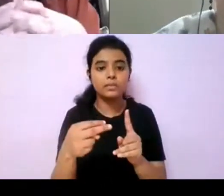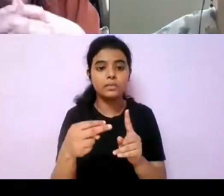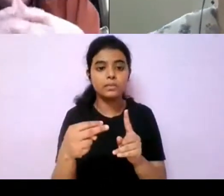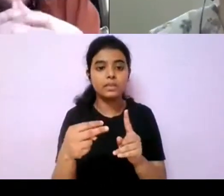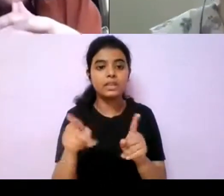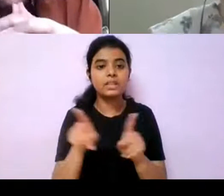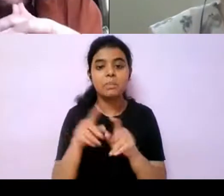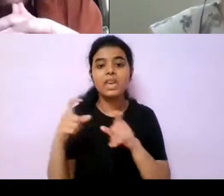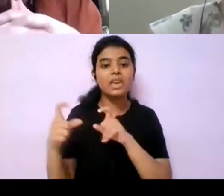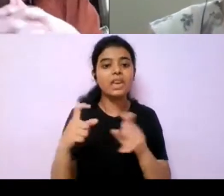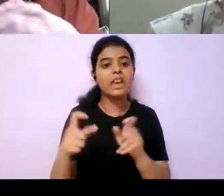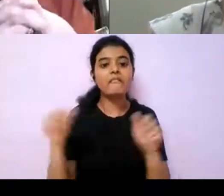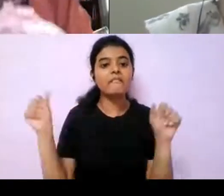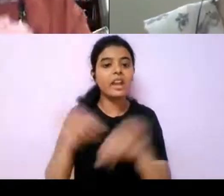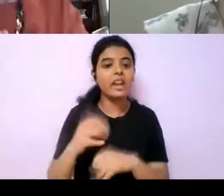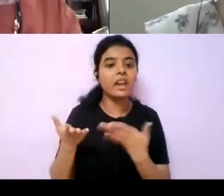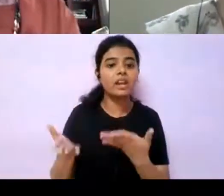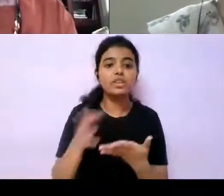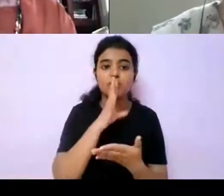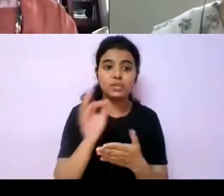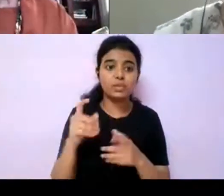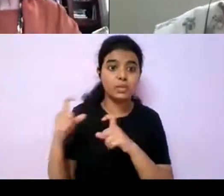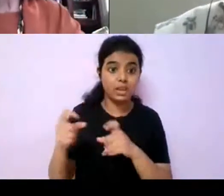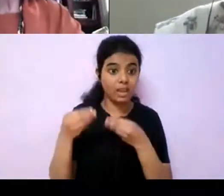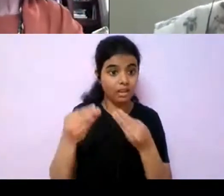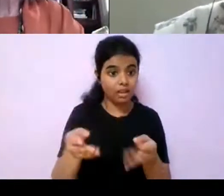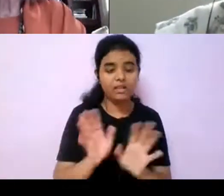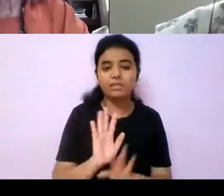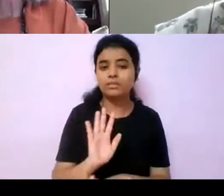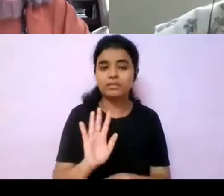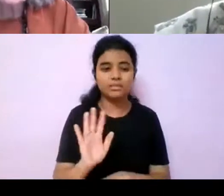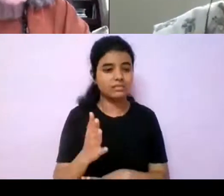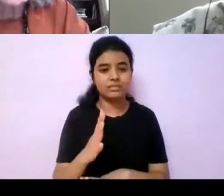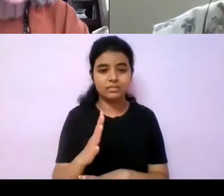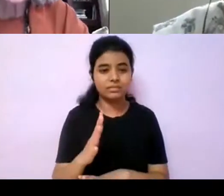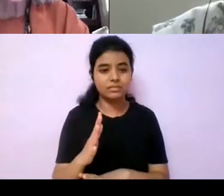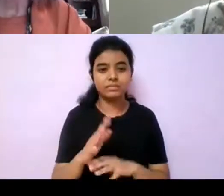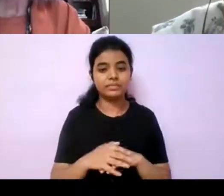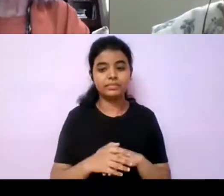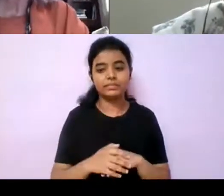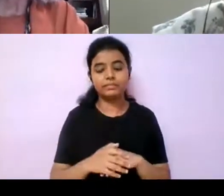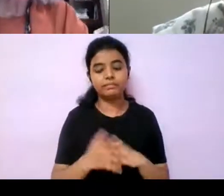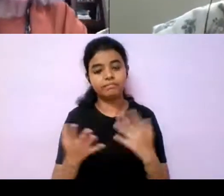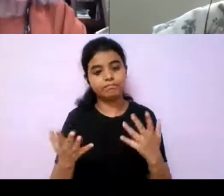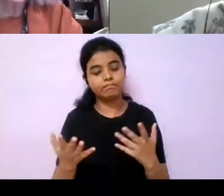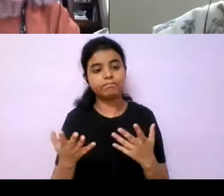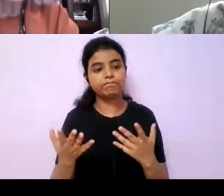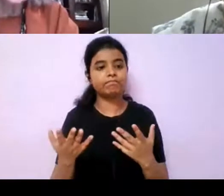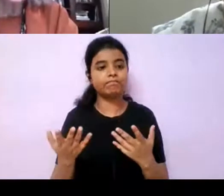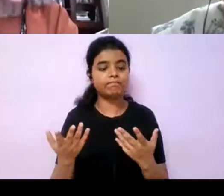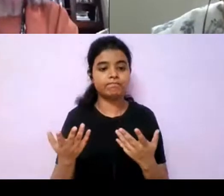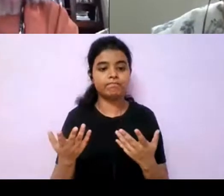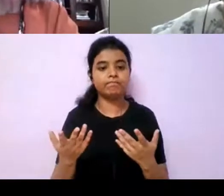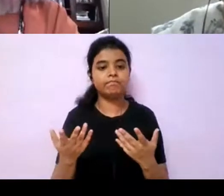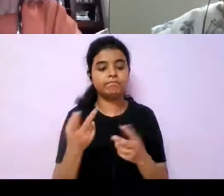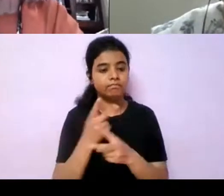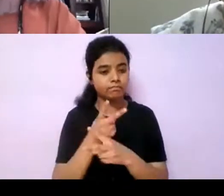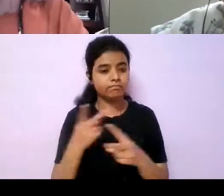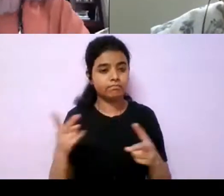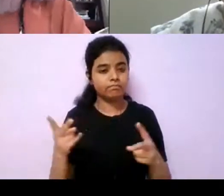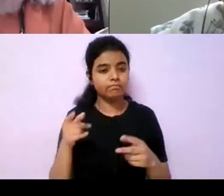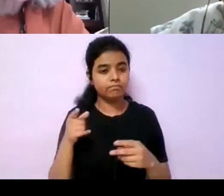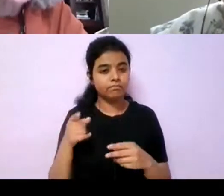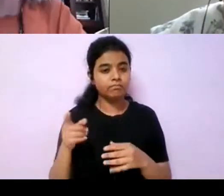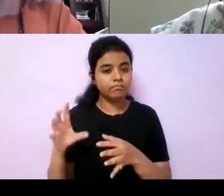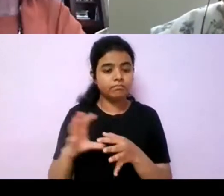care, which have to do with domination and the imposition of one other's